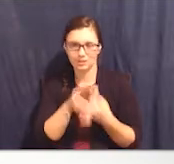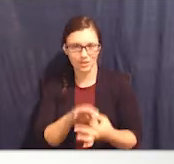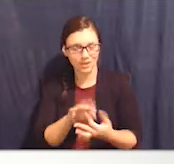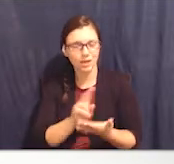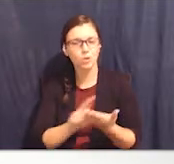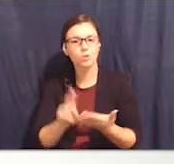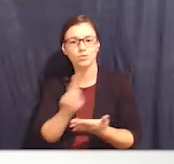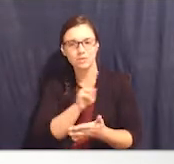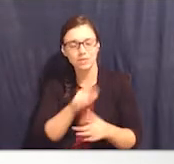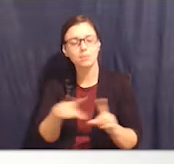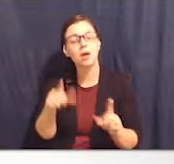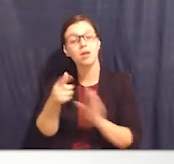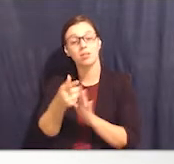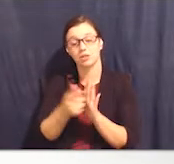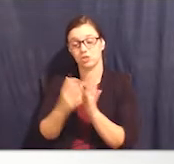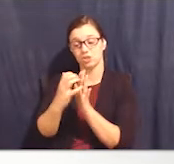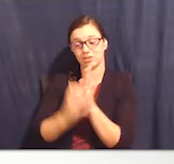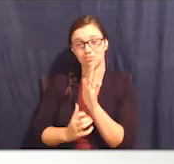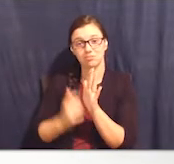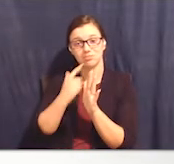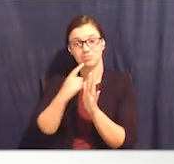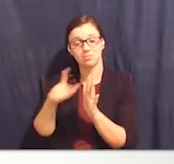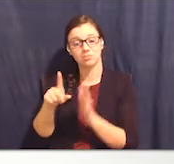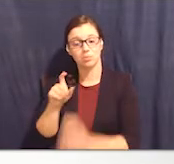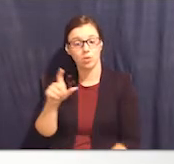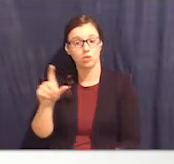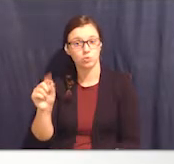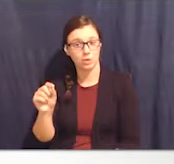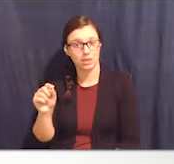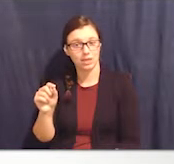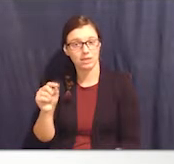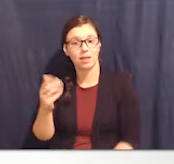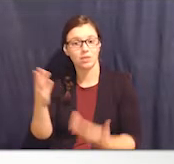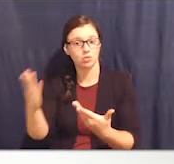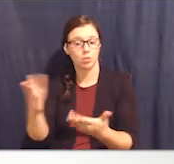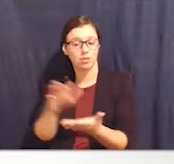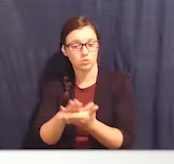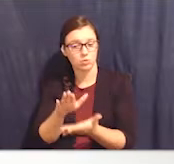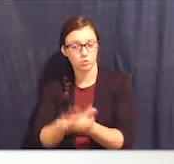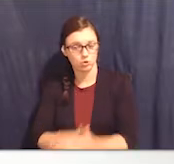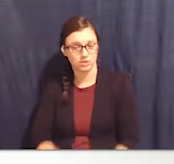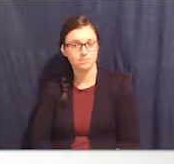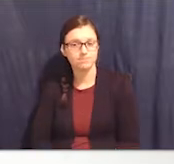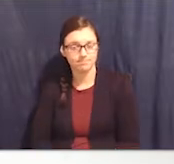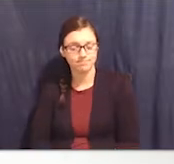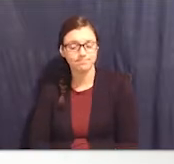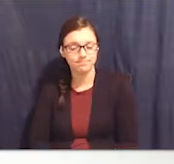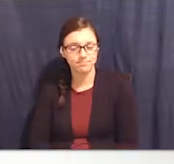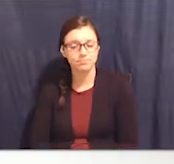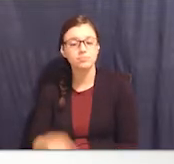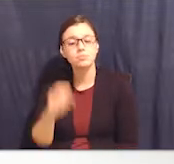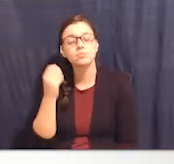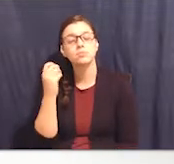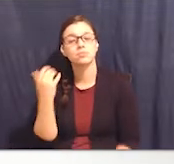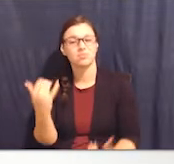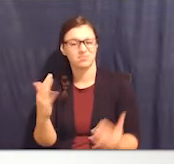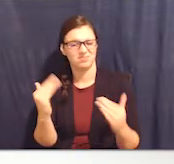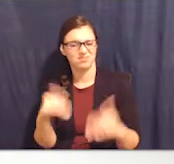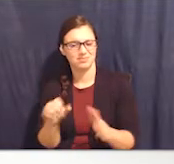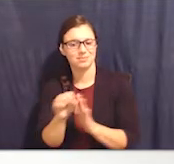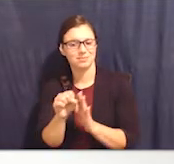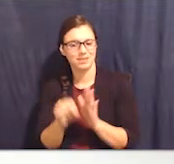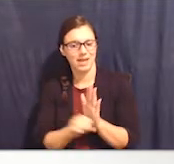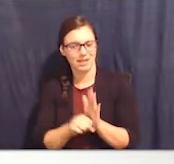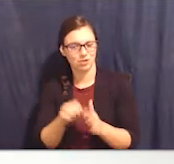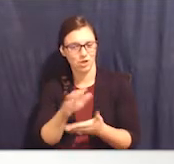visited Florida, the College of the Florida Keys, you need to, because their dorms are on the